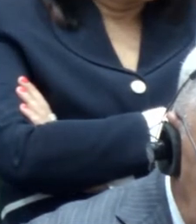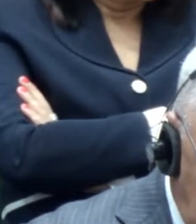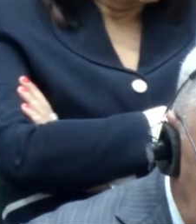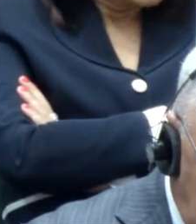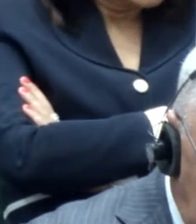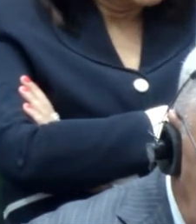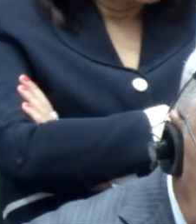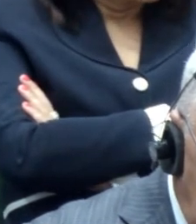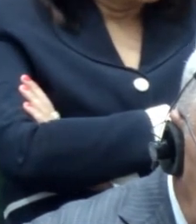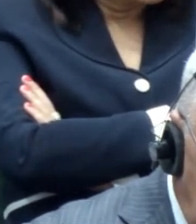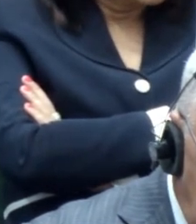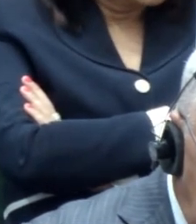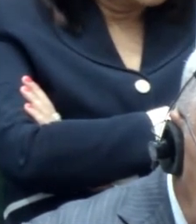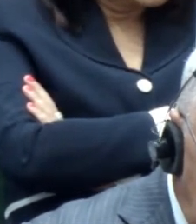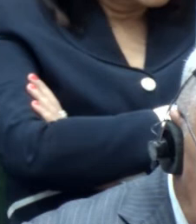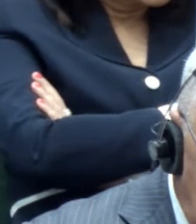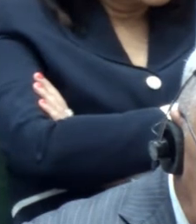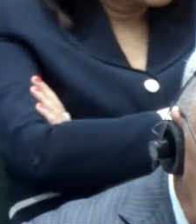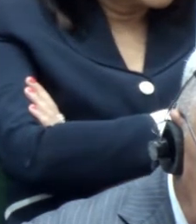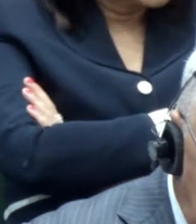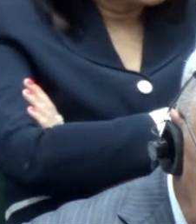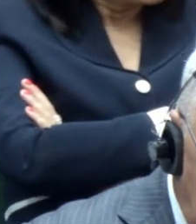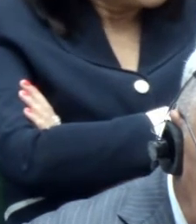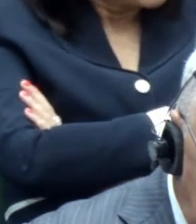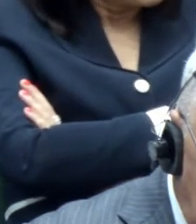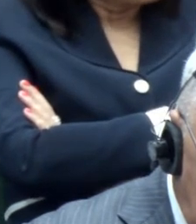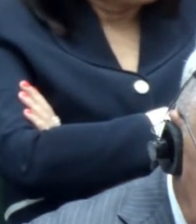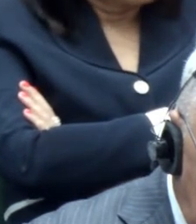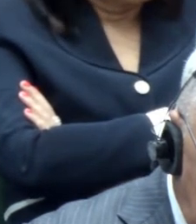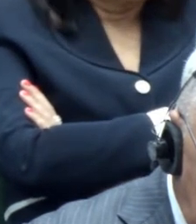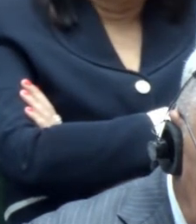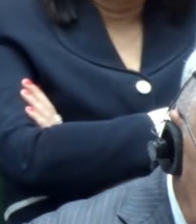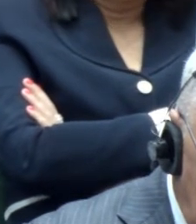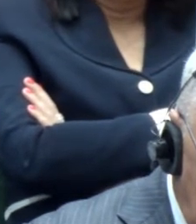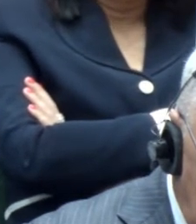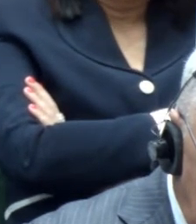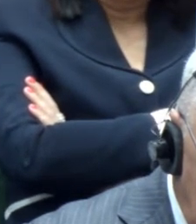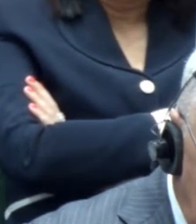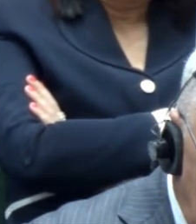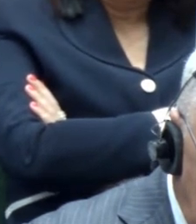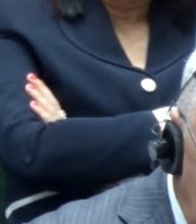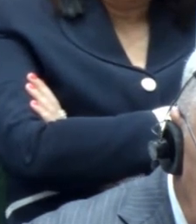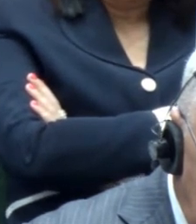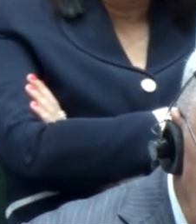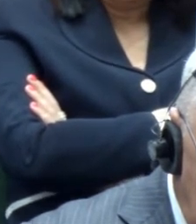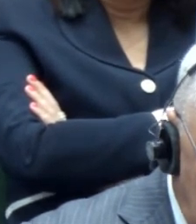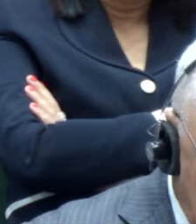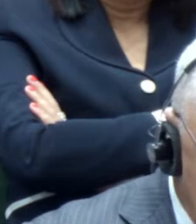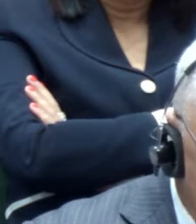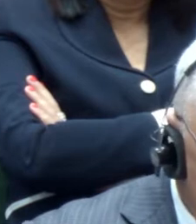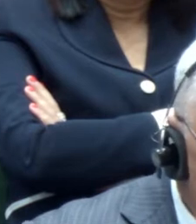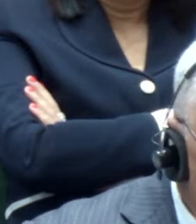and careers. It calls for a national energy sector built and maintained by solar engineers and a sustainable tourism sector that